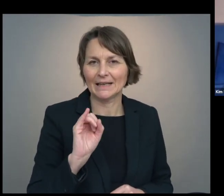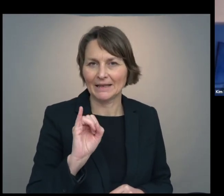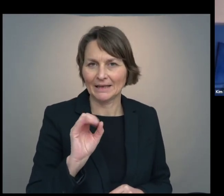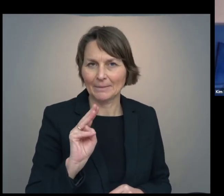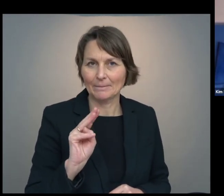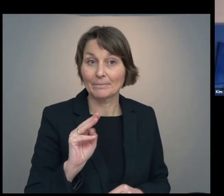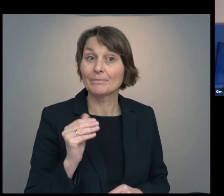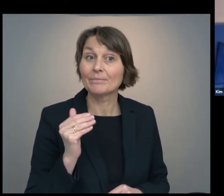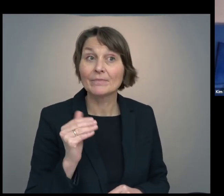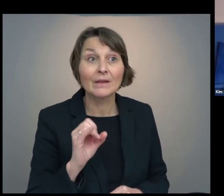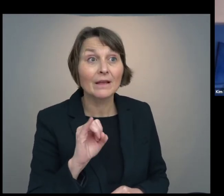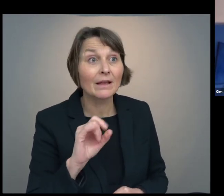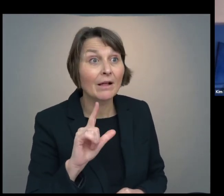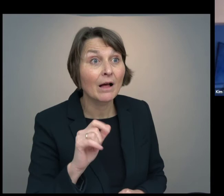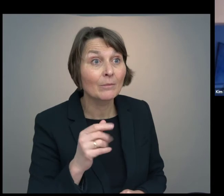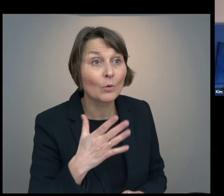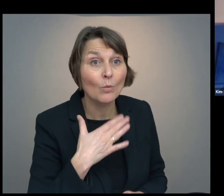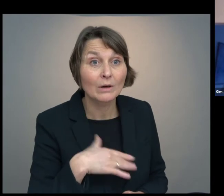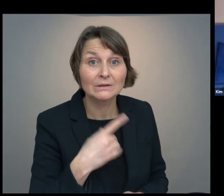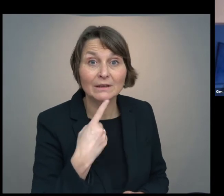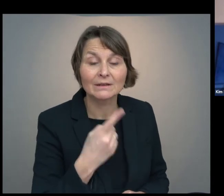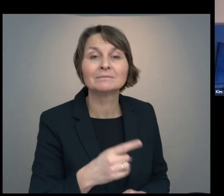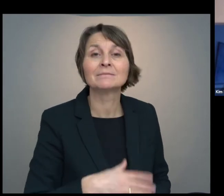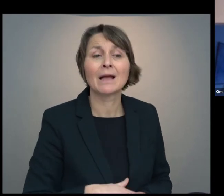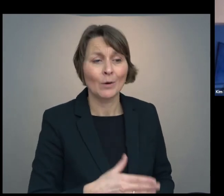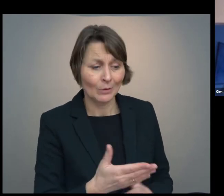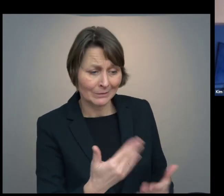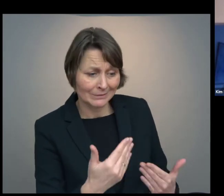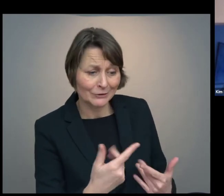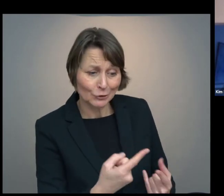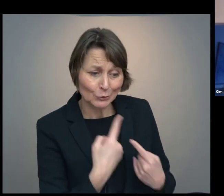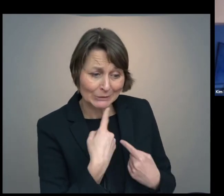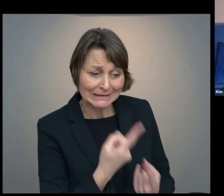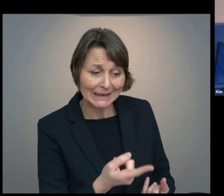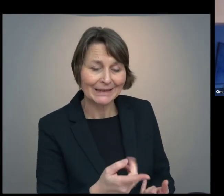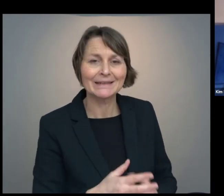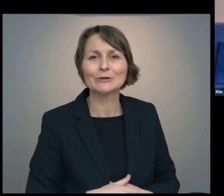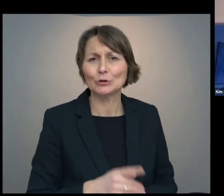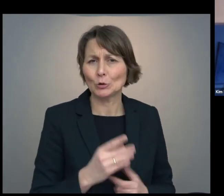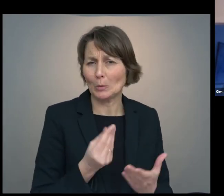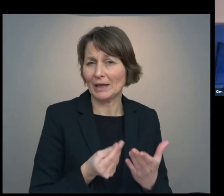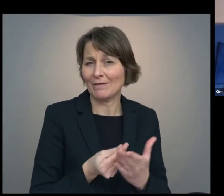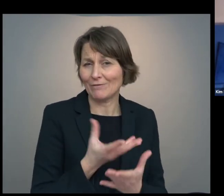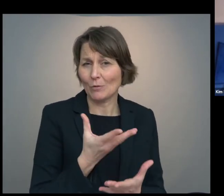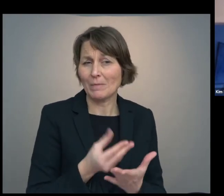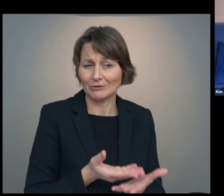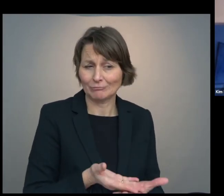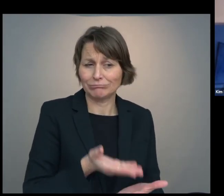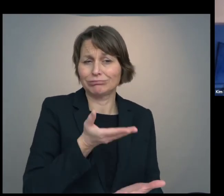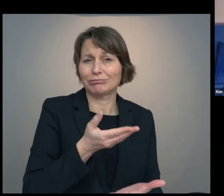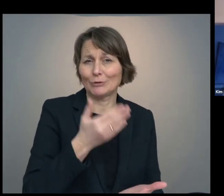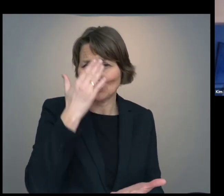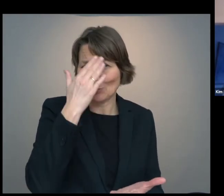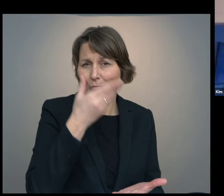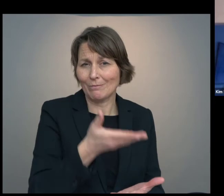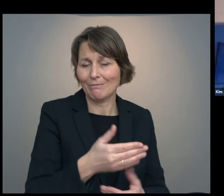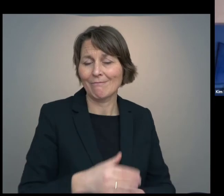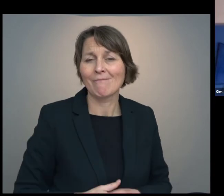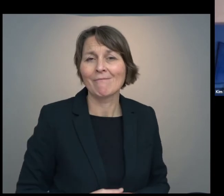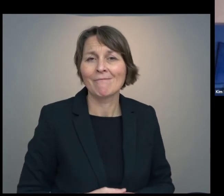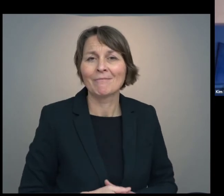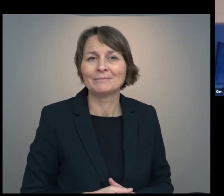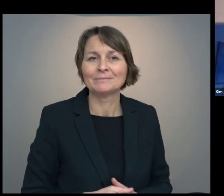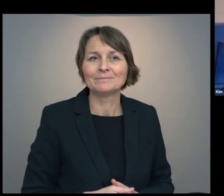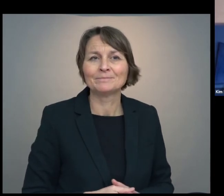So yeah, Ilham, go ahead. I would love for you actually to tease about it because you have more information than